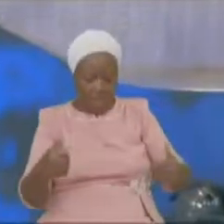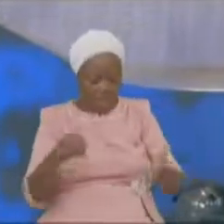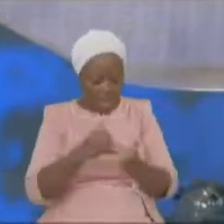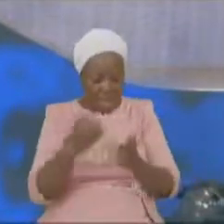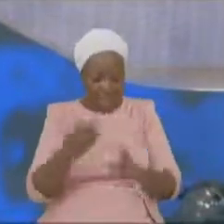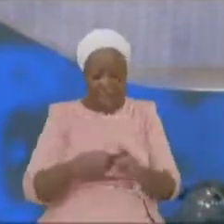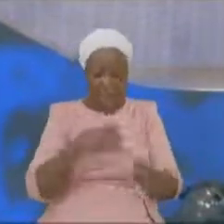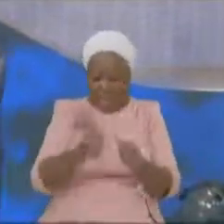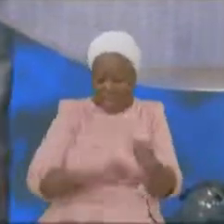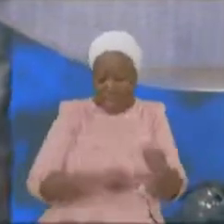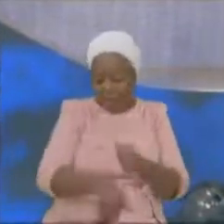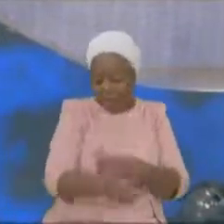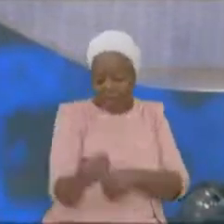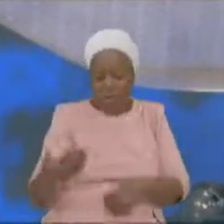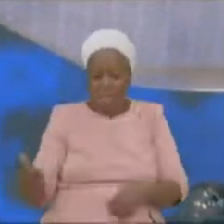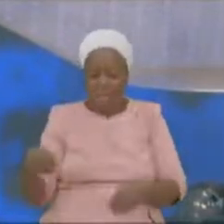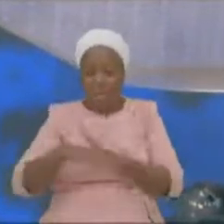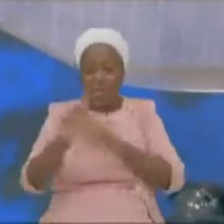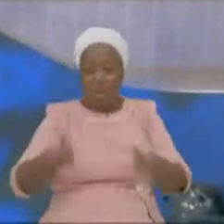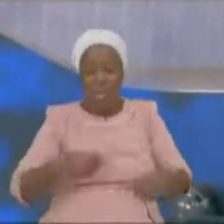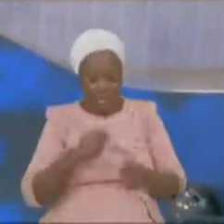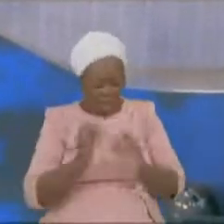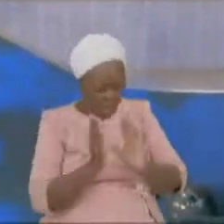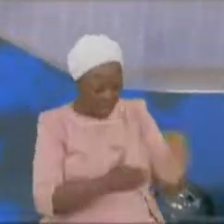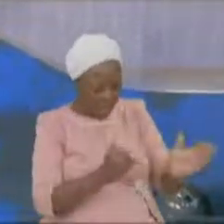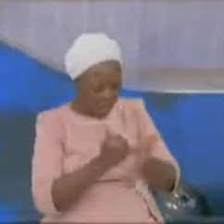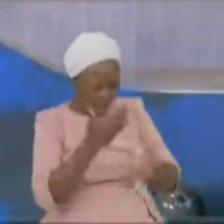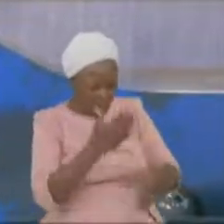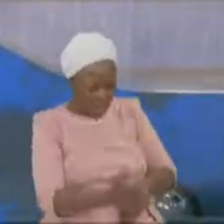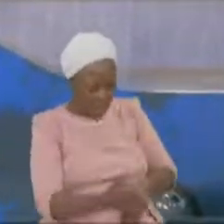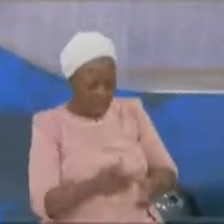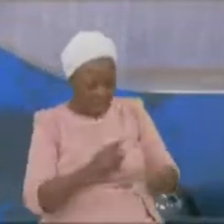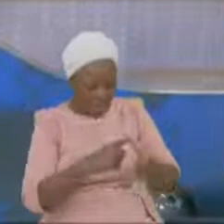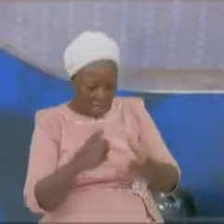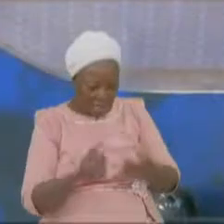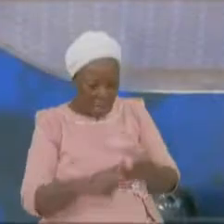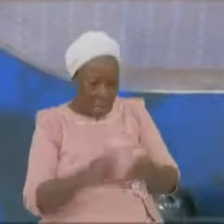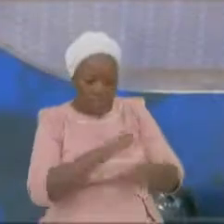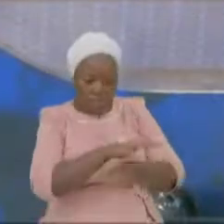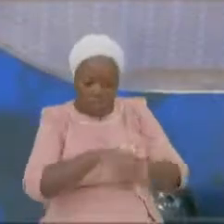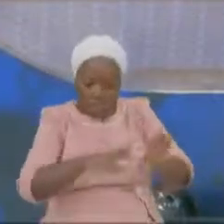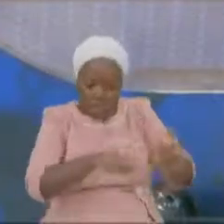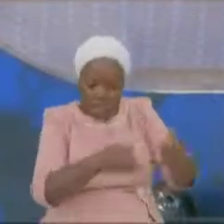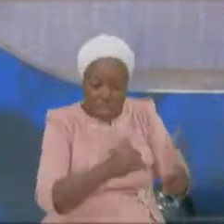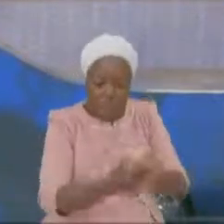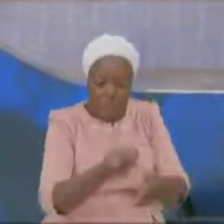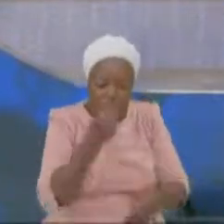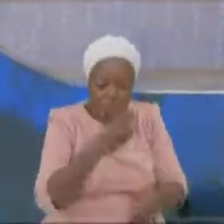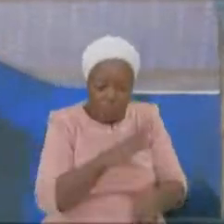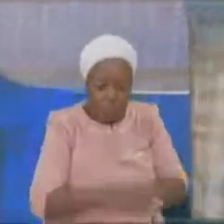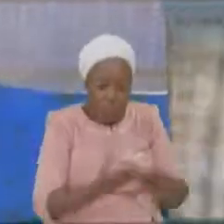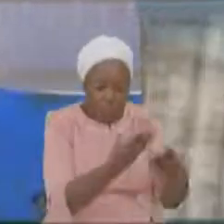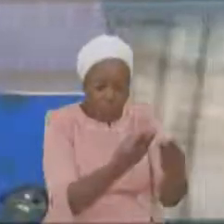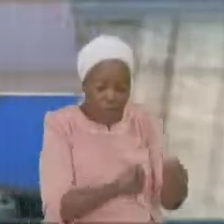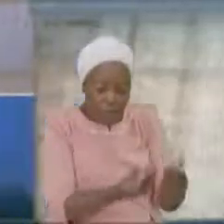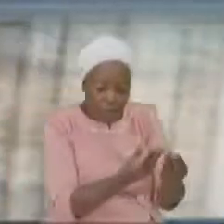life and leave it there, and then starve it.